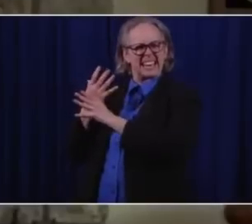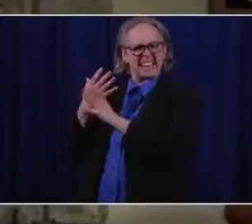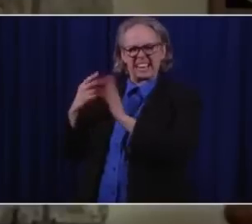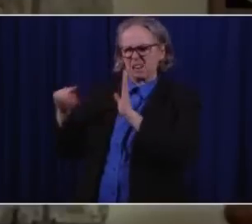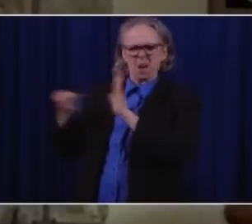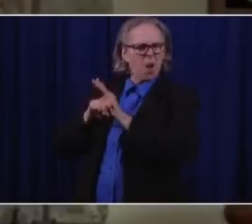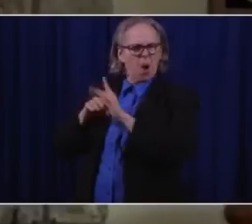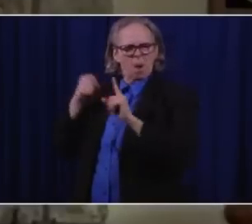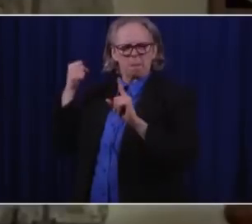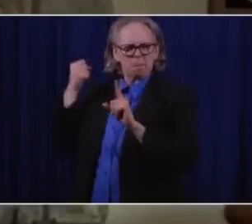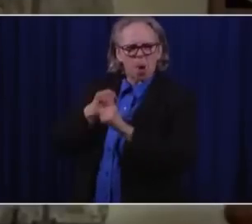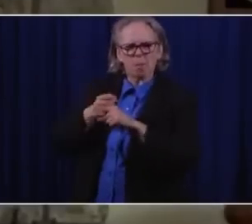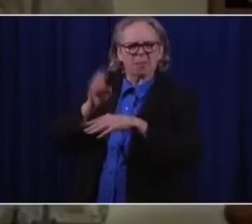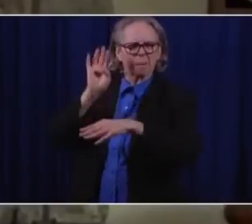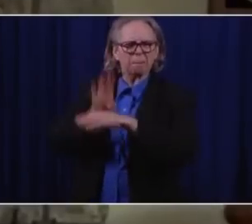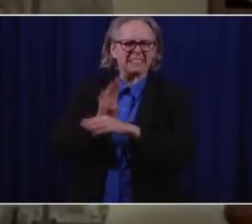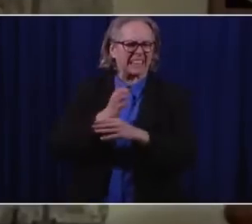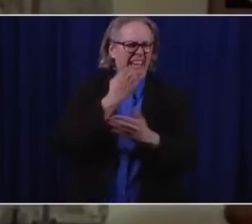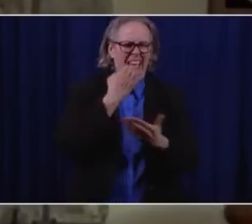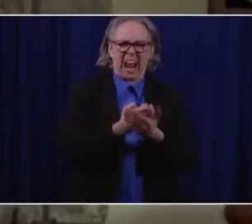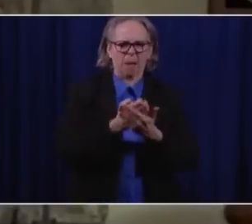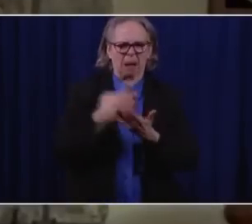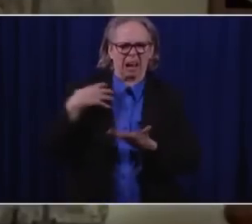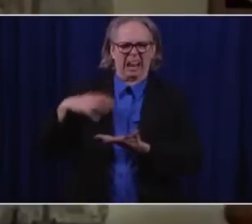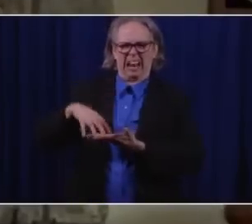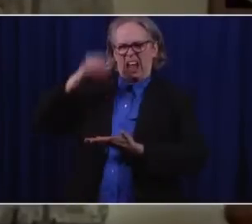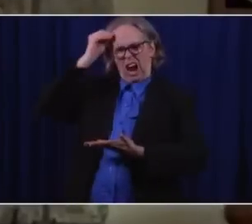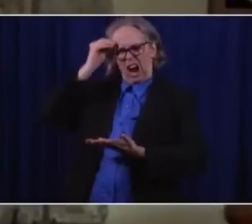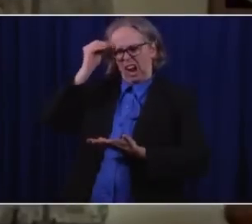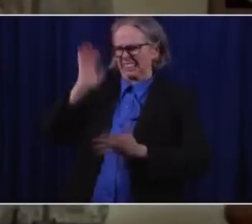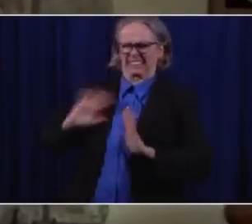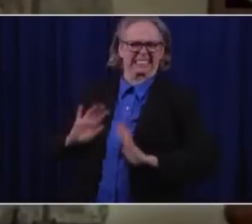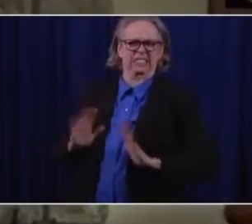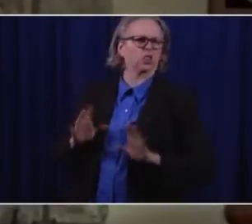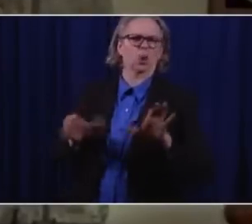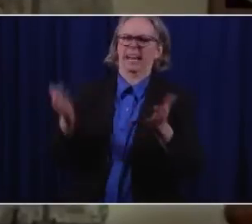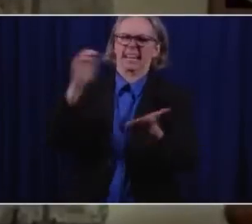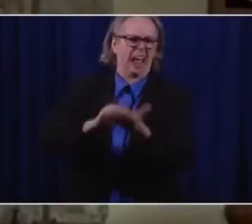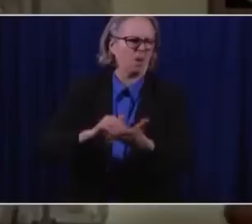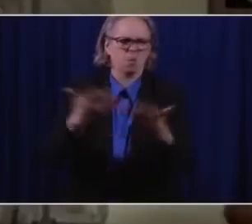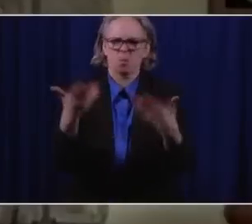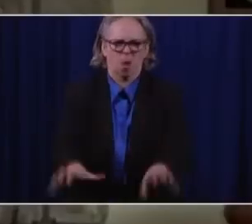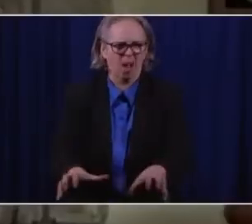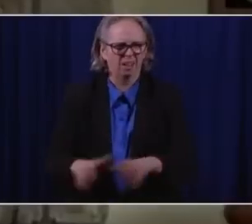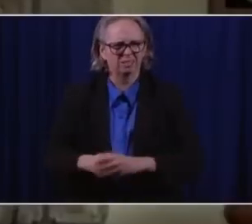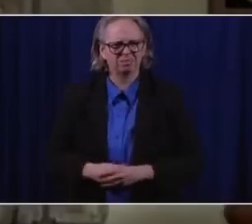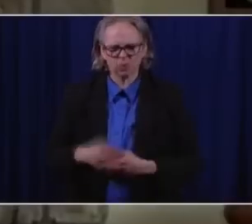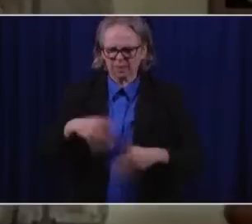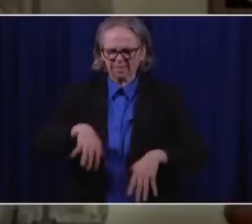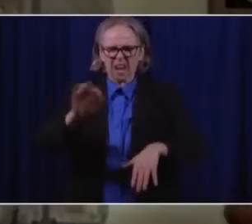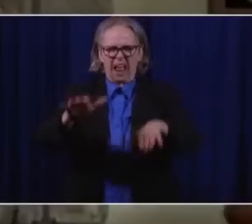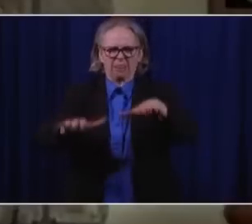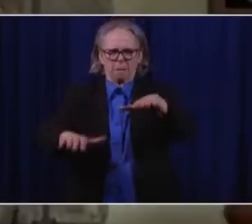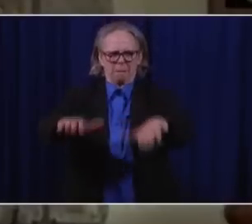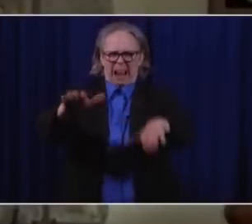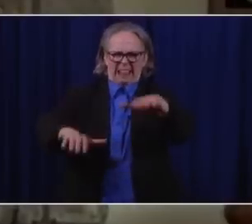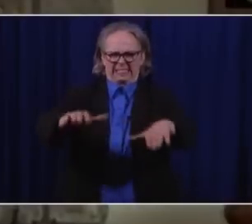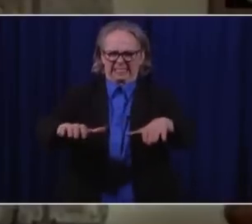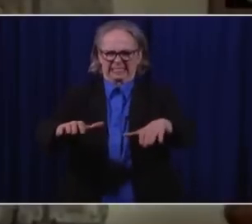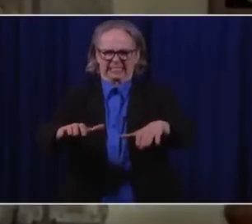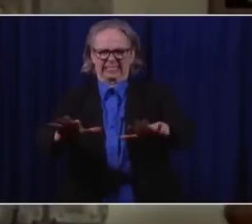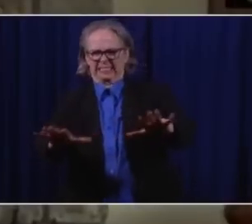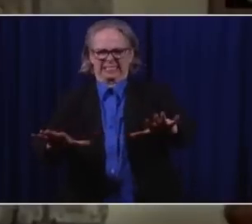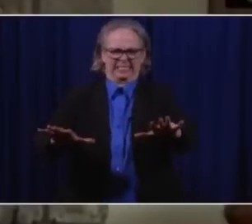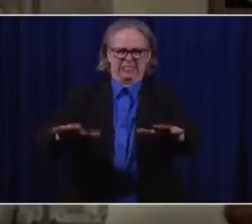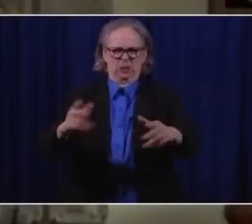Everything we do throughout this pandemic is a balancing, at least for me, it's balancing. We know when we shut down